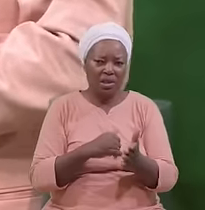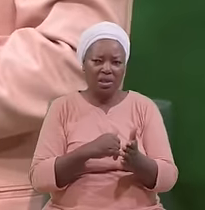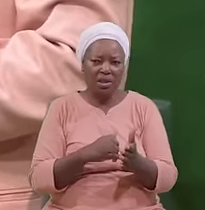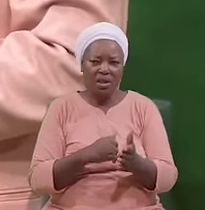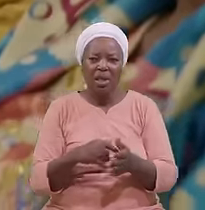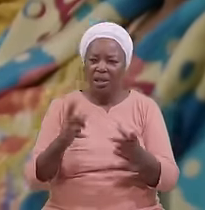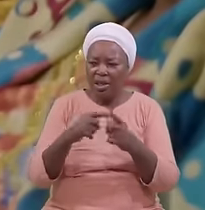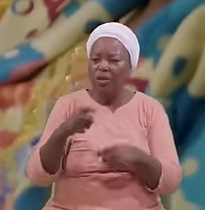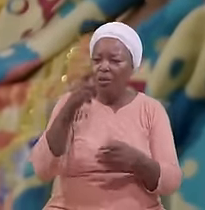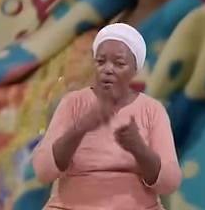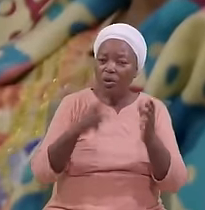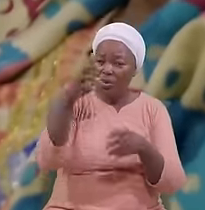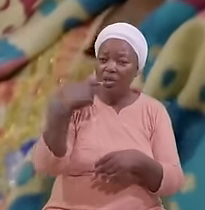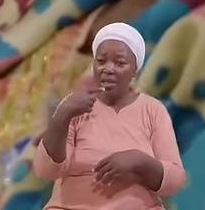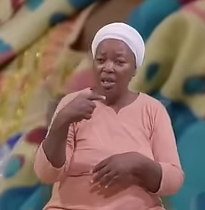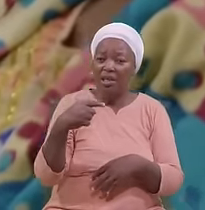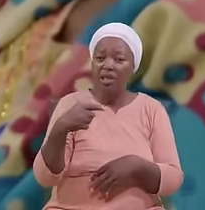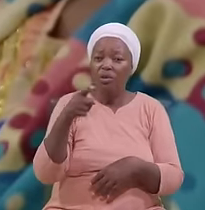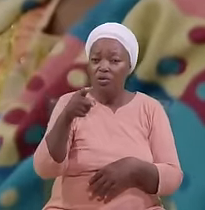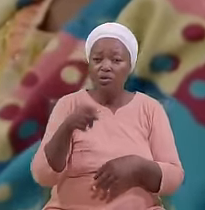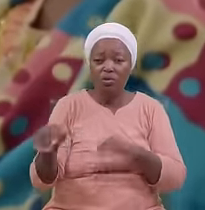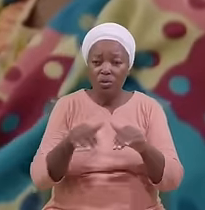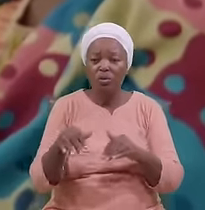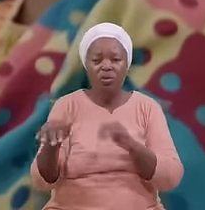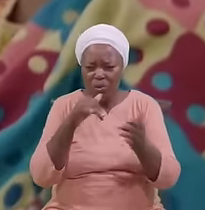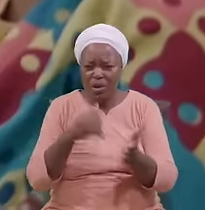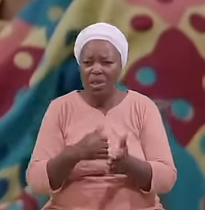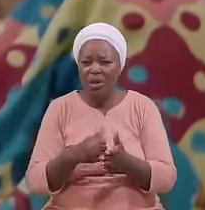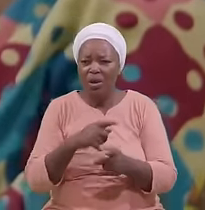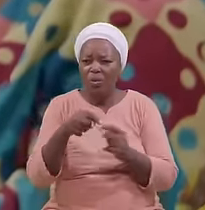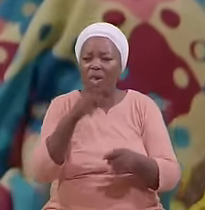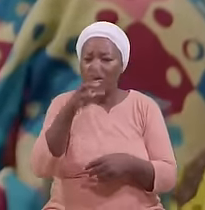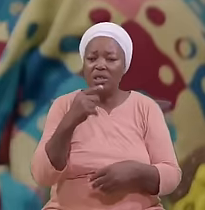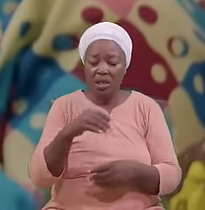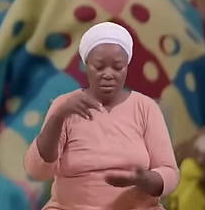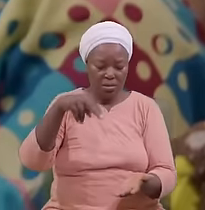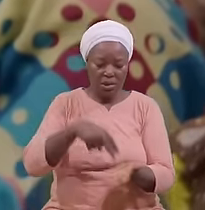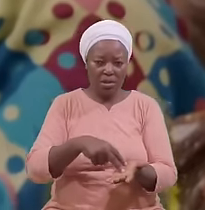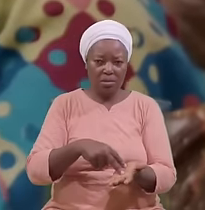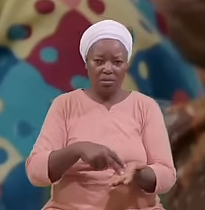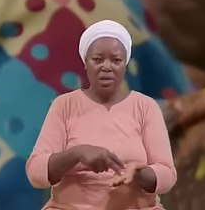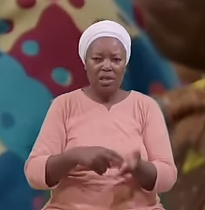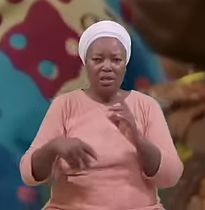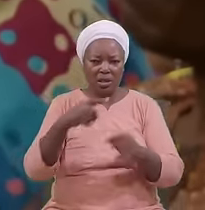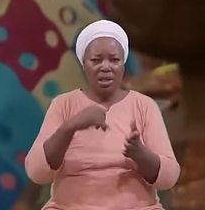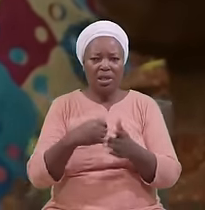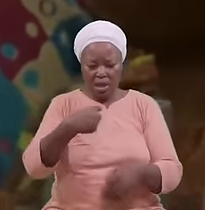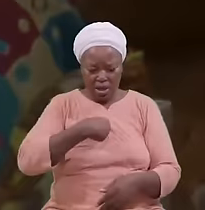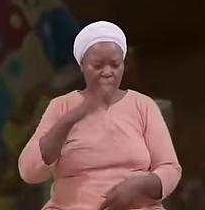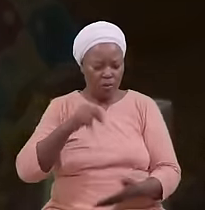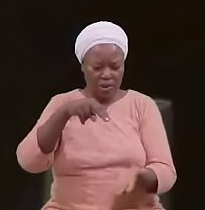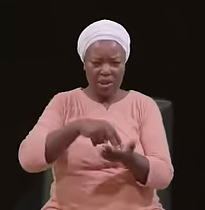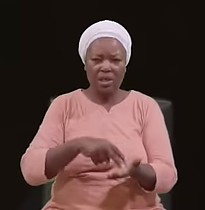I will rise up. Go wash in the pool of Siloam and come back and see. I will see